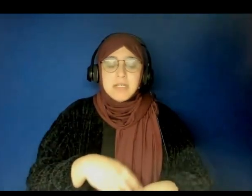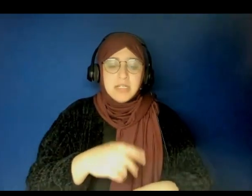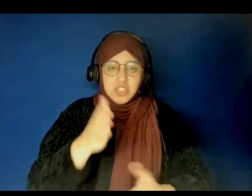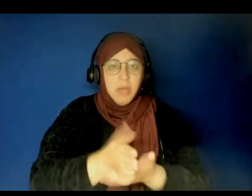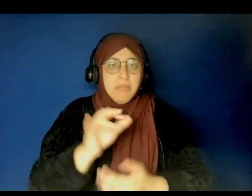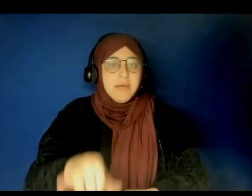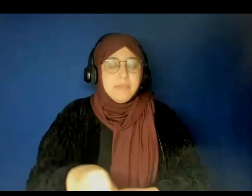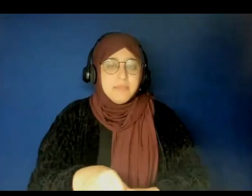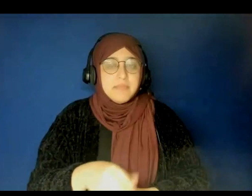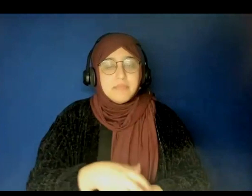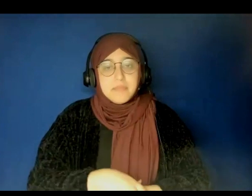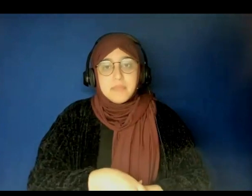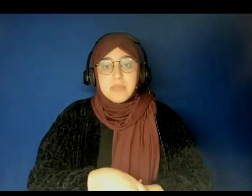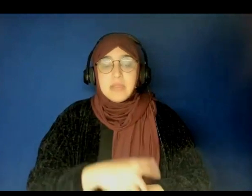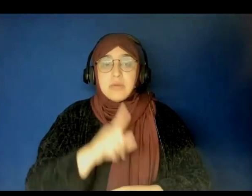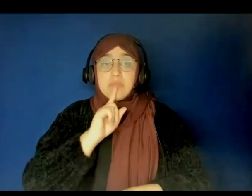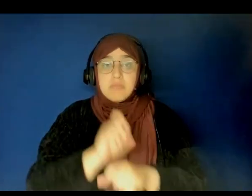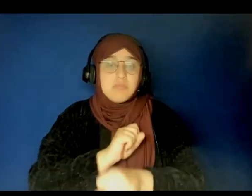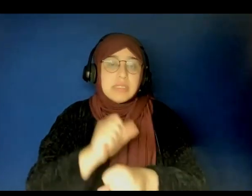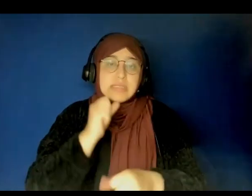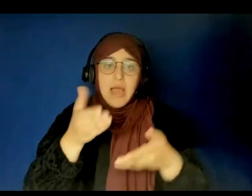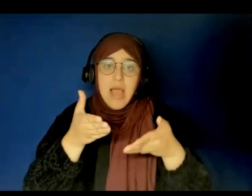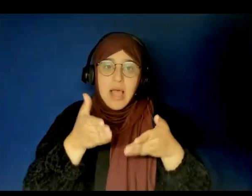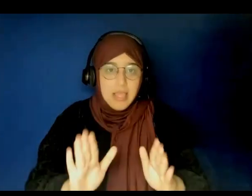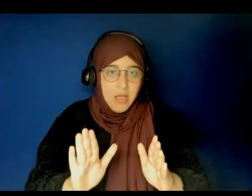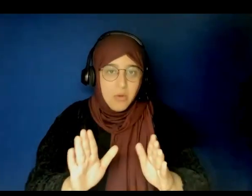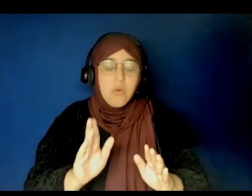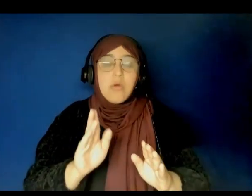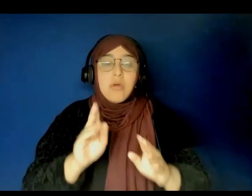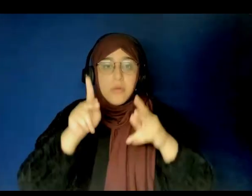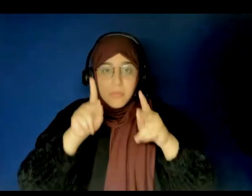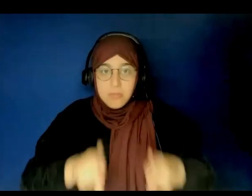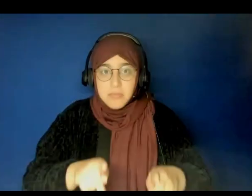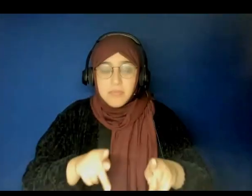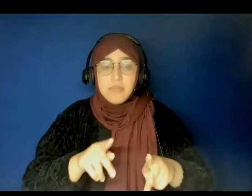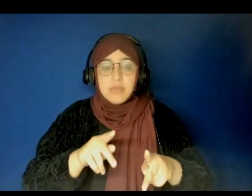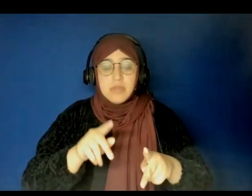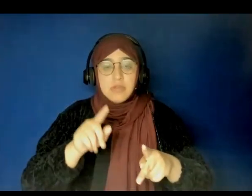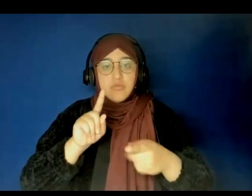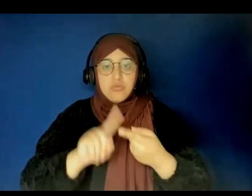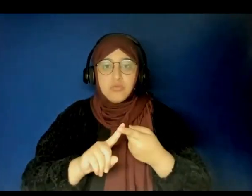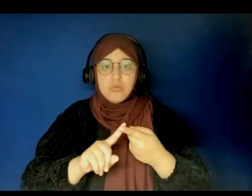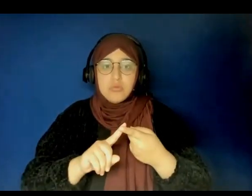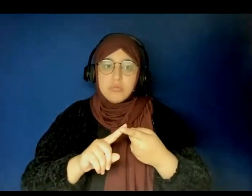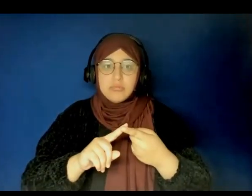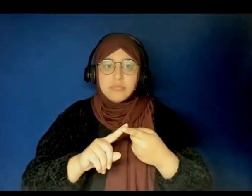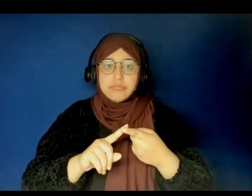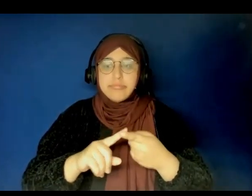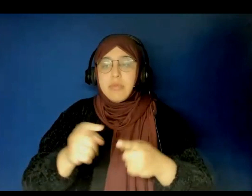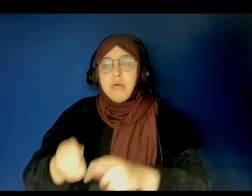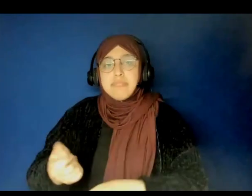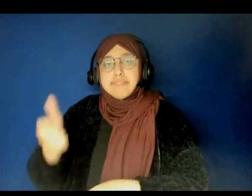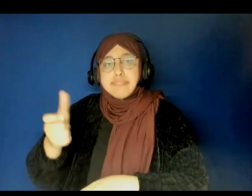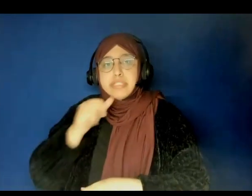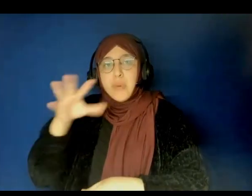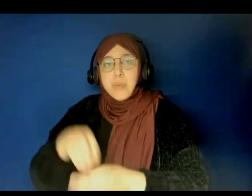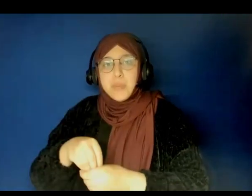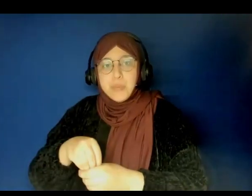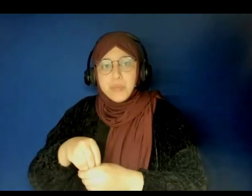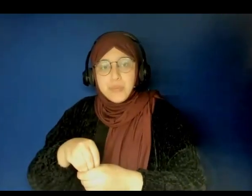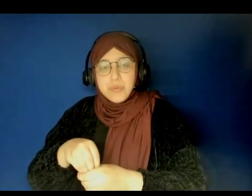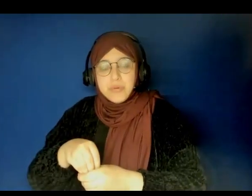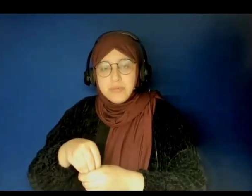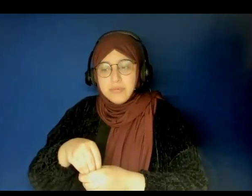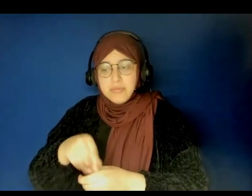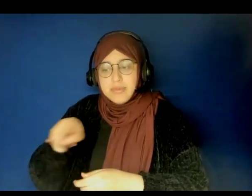to disinherit a family member that will inherit from them due to the rule of Allah. So if a man goes and says, I'm going